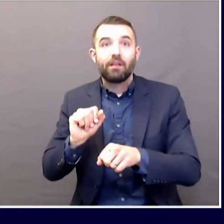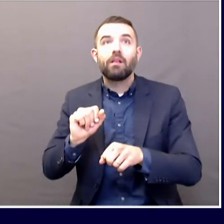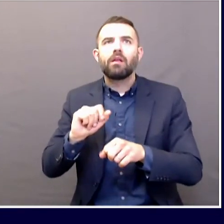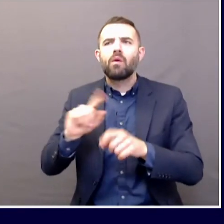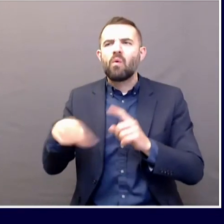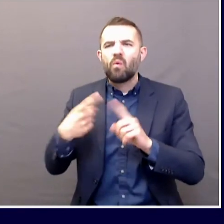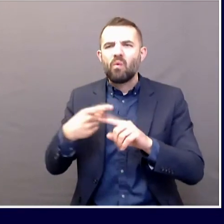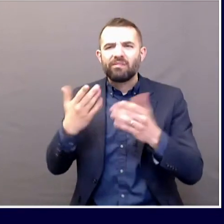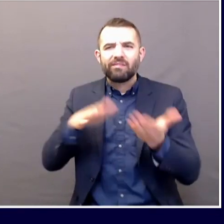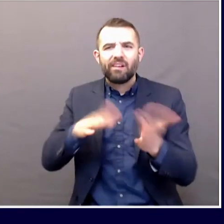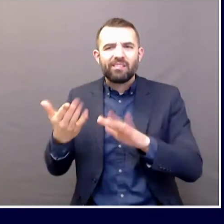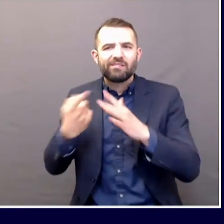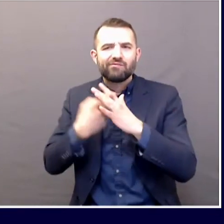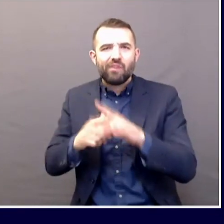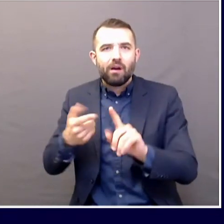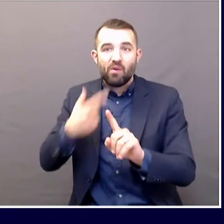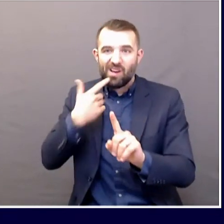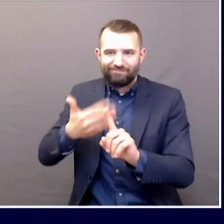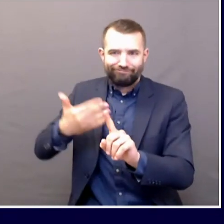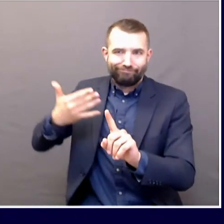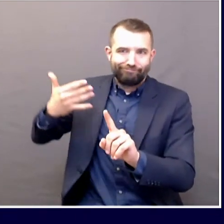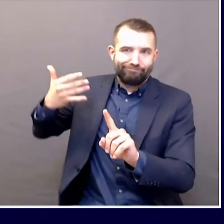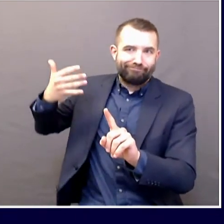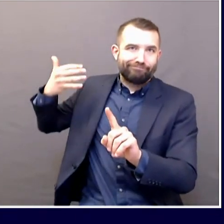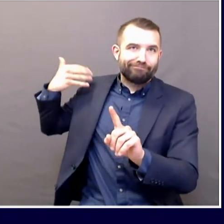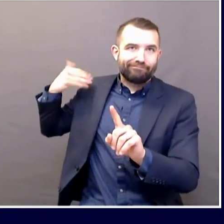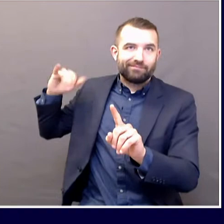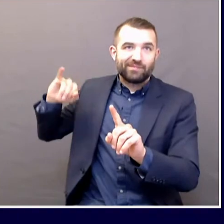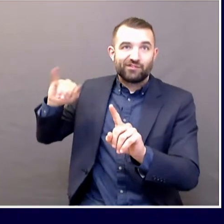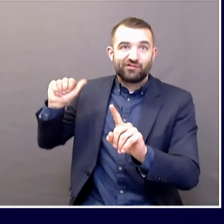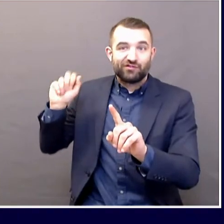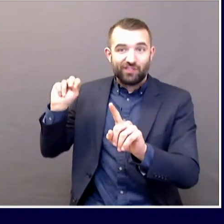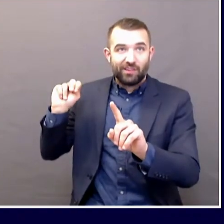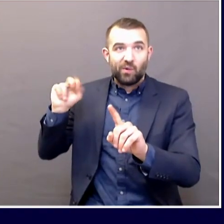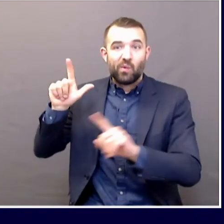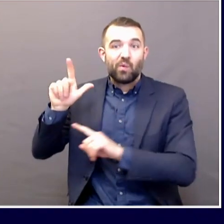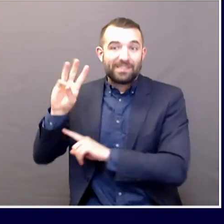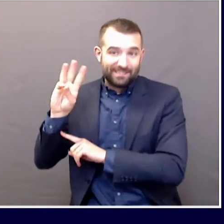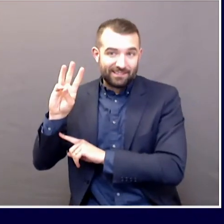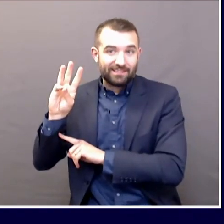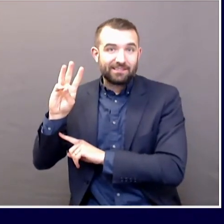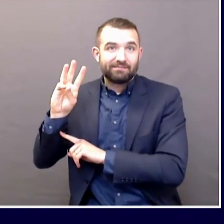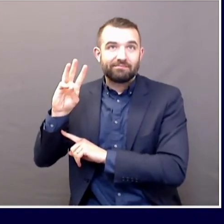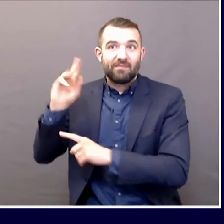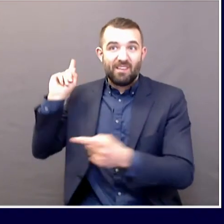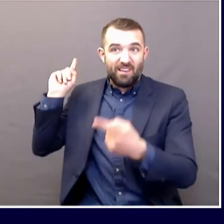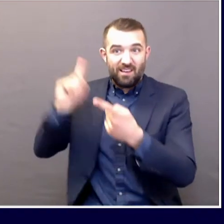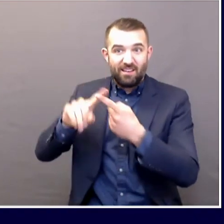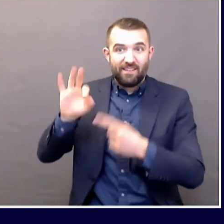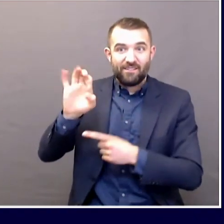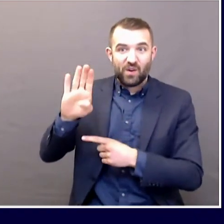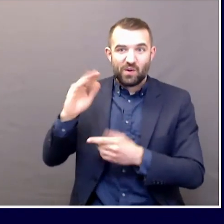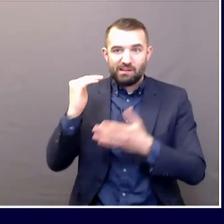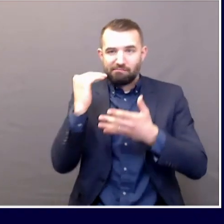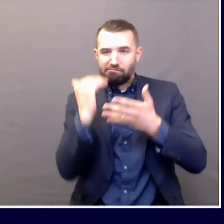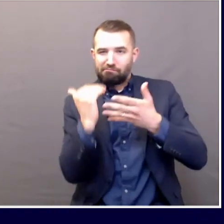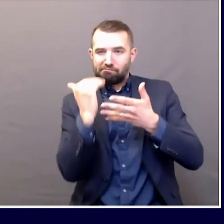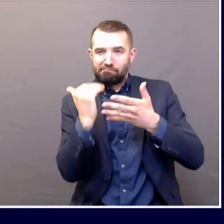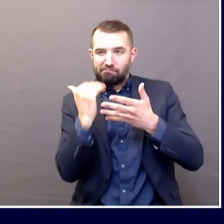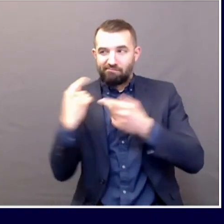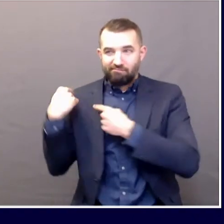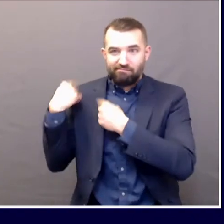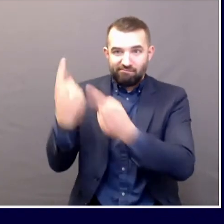from a longer period of time, from January 26th through mid-February of this year. The vast